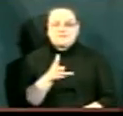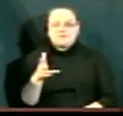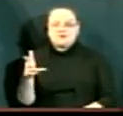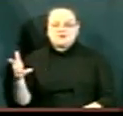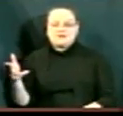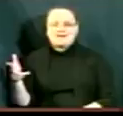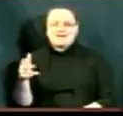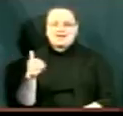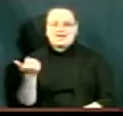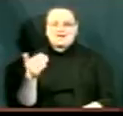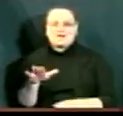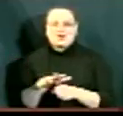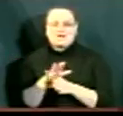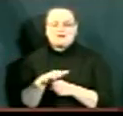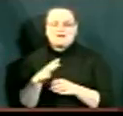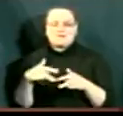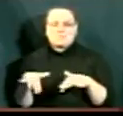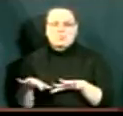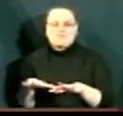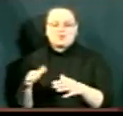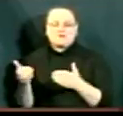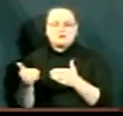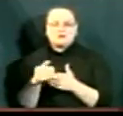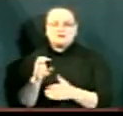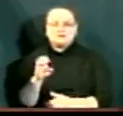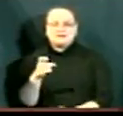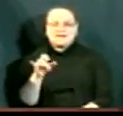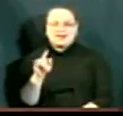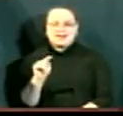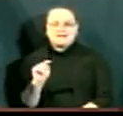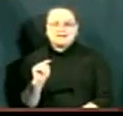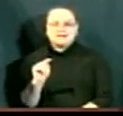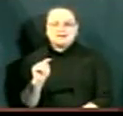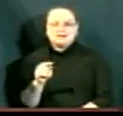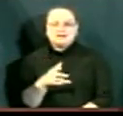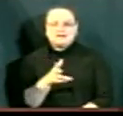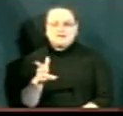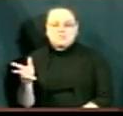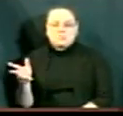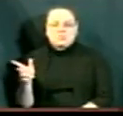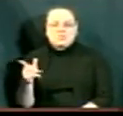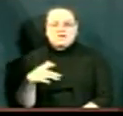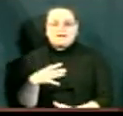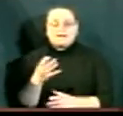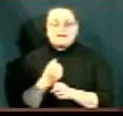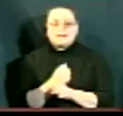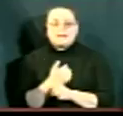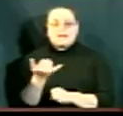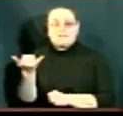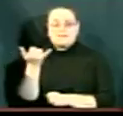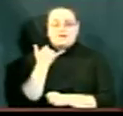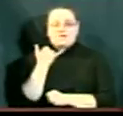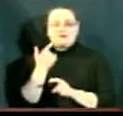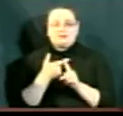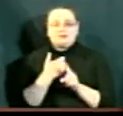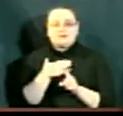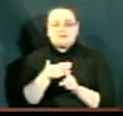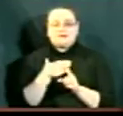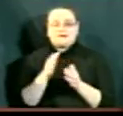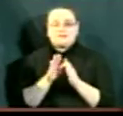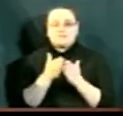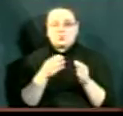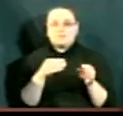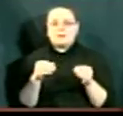of the property towards the exit to get out of the way and to receive a phone call from my book